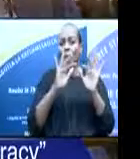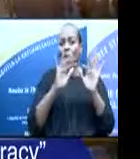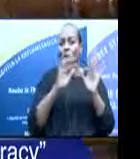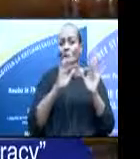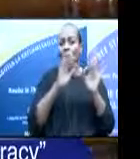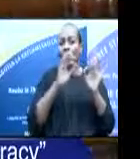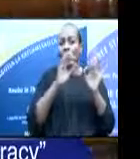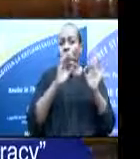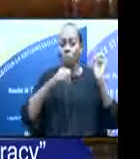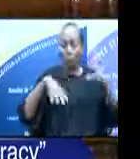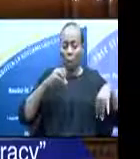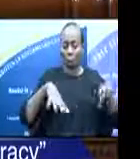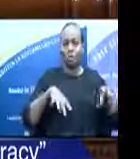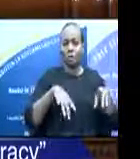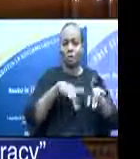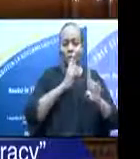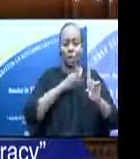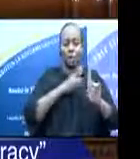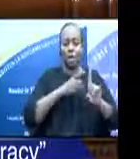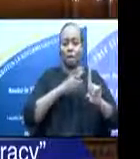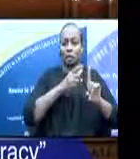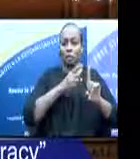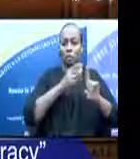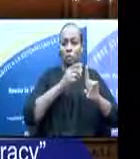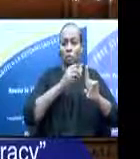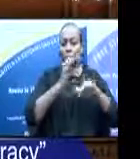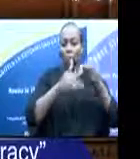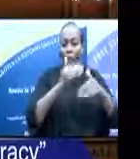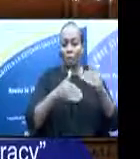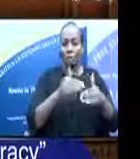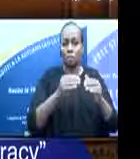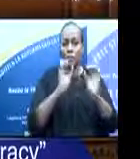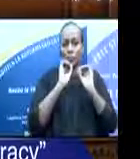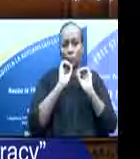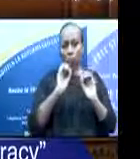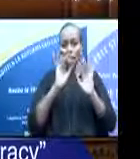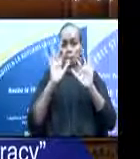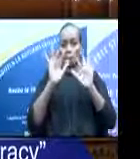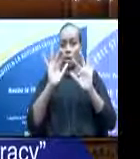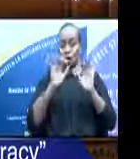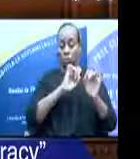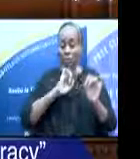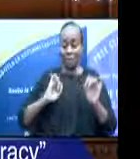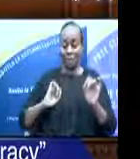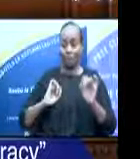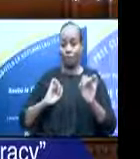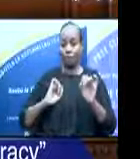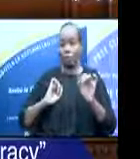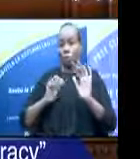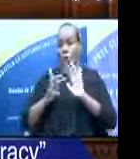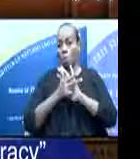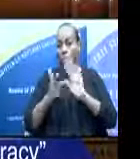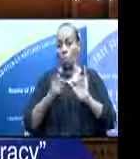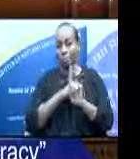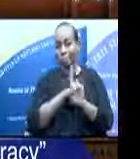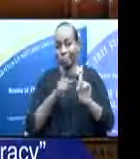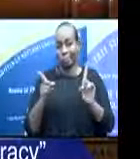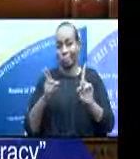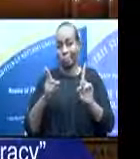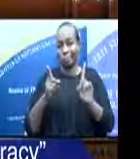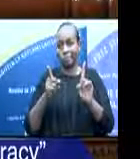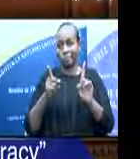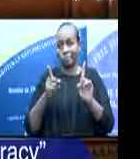no disciplinary steps were taken against the officials who had incurred are unauthorized expenditure